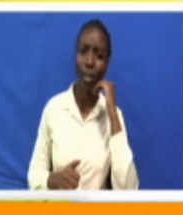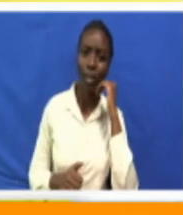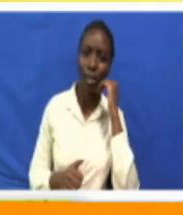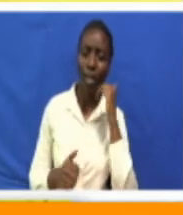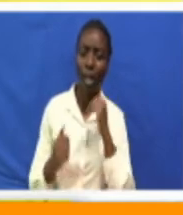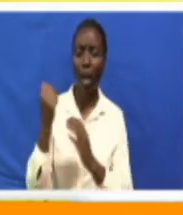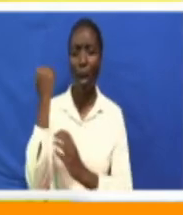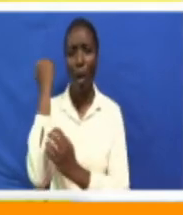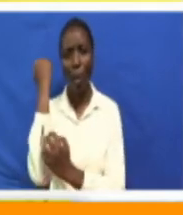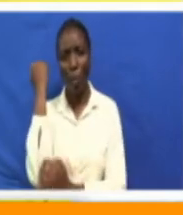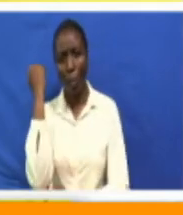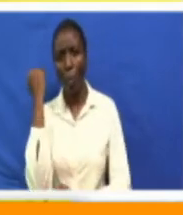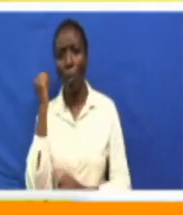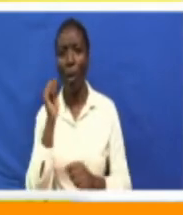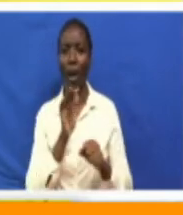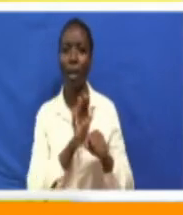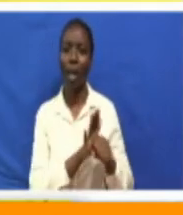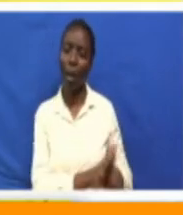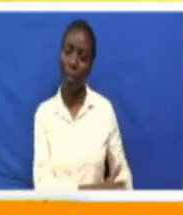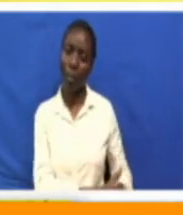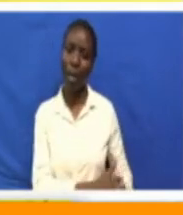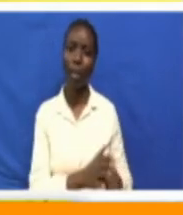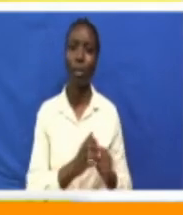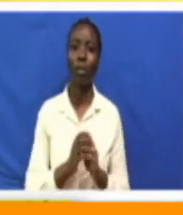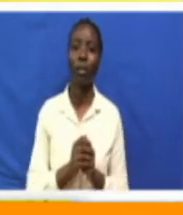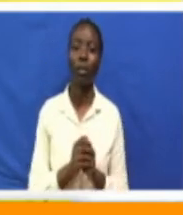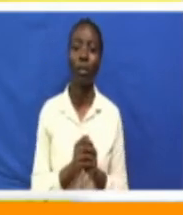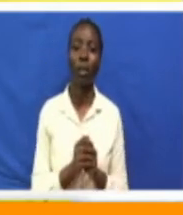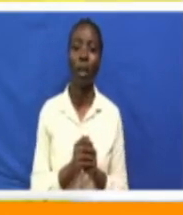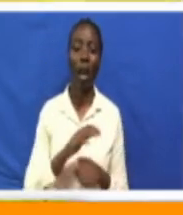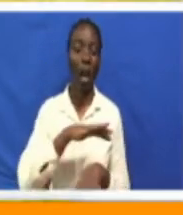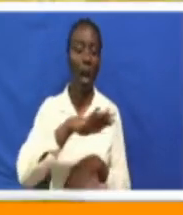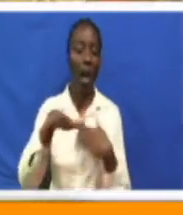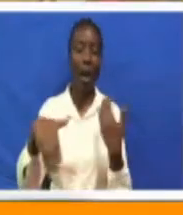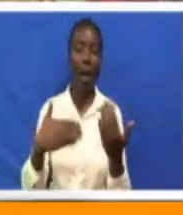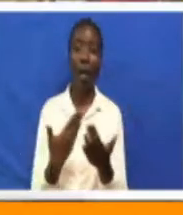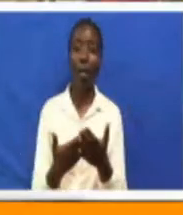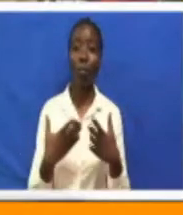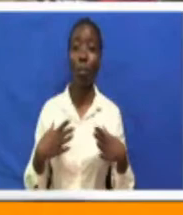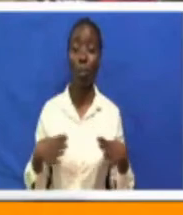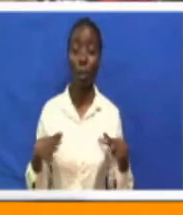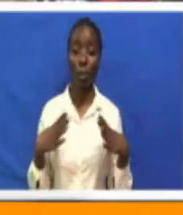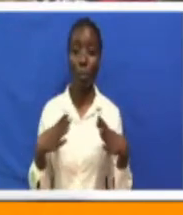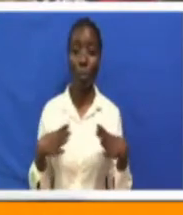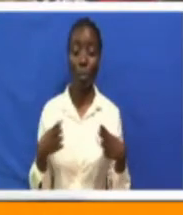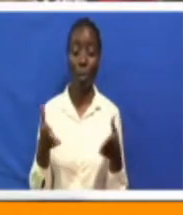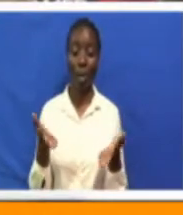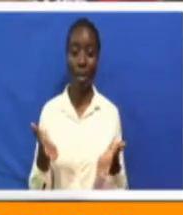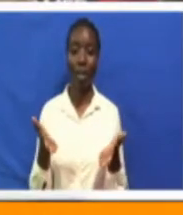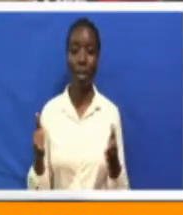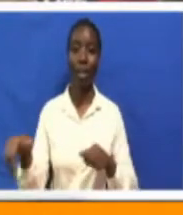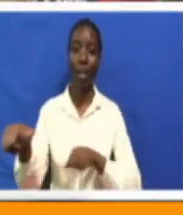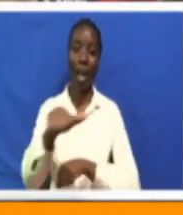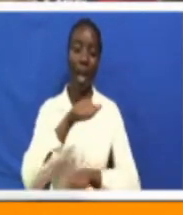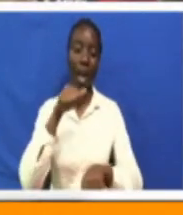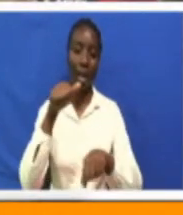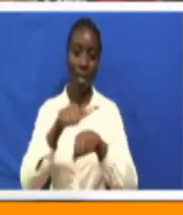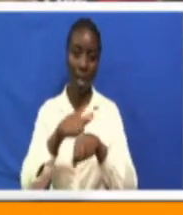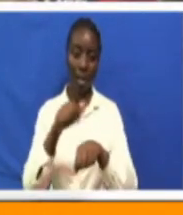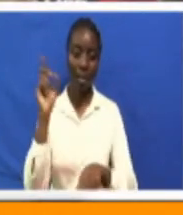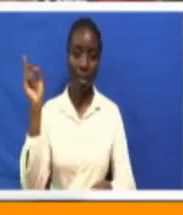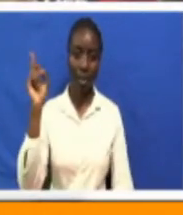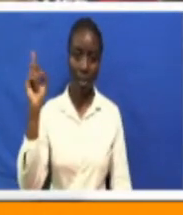poor and The Forsaken and on every living in these archidiasis